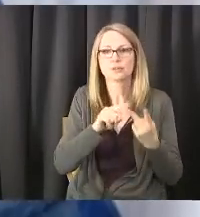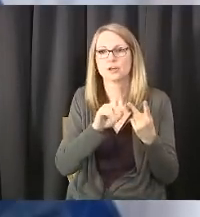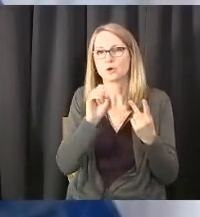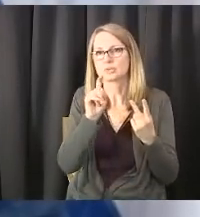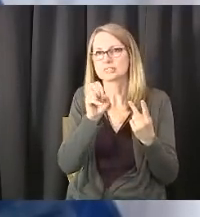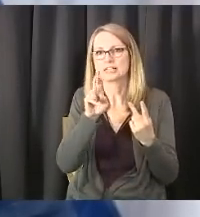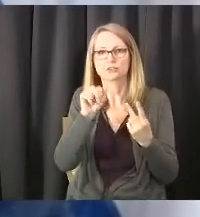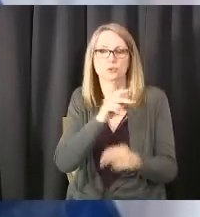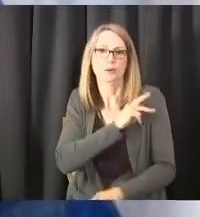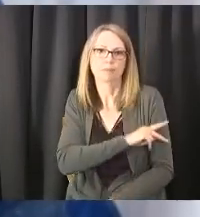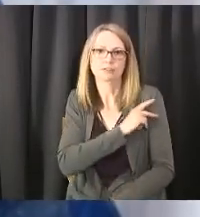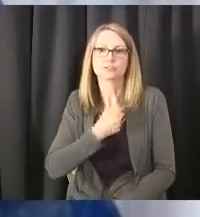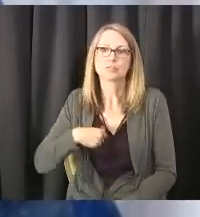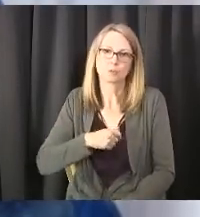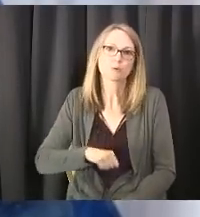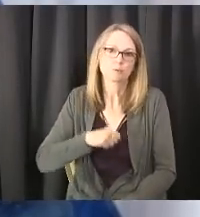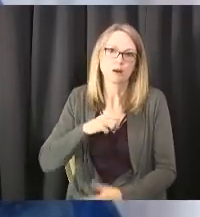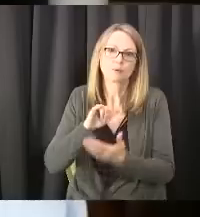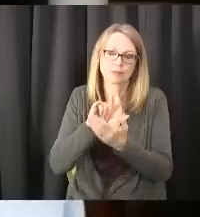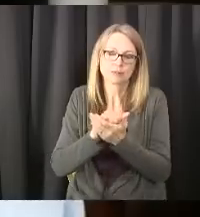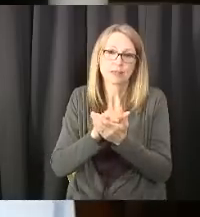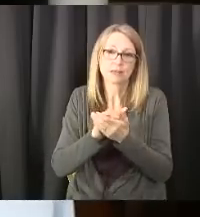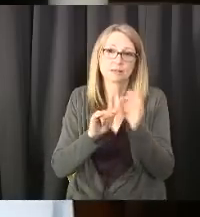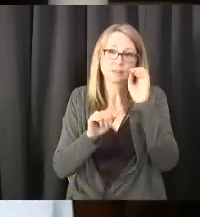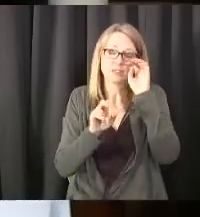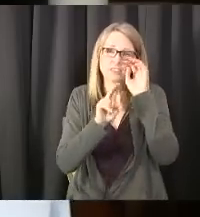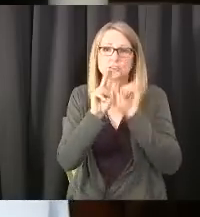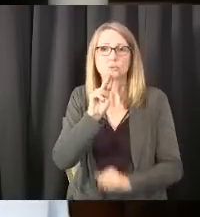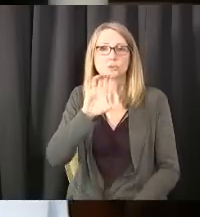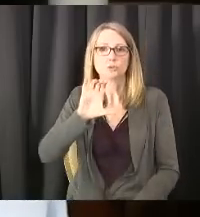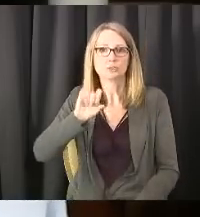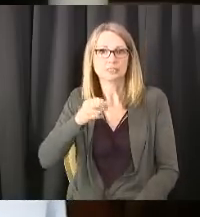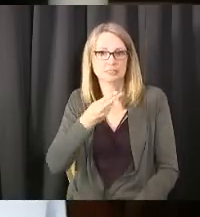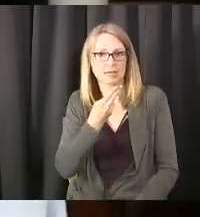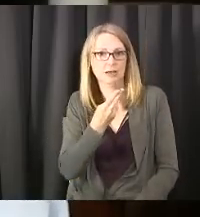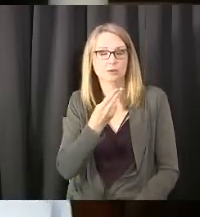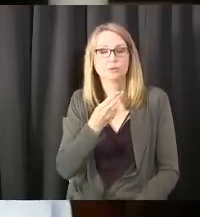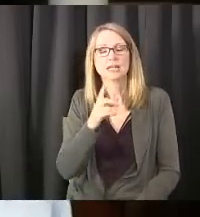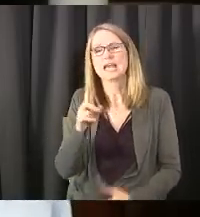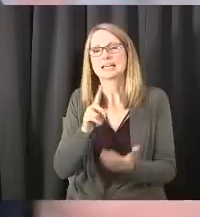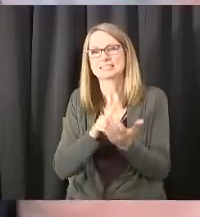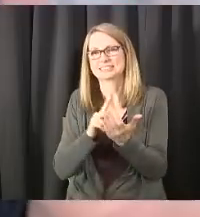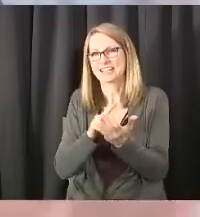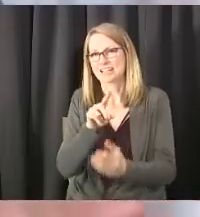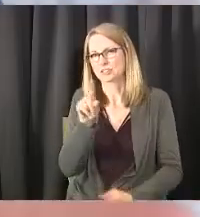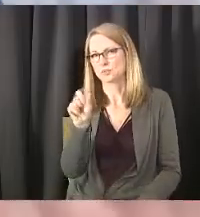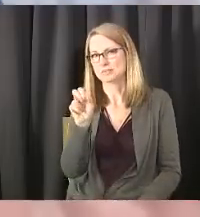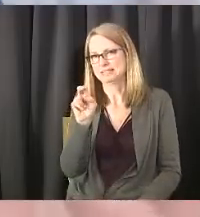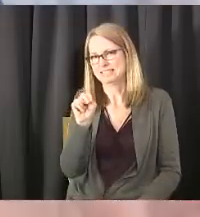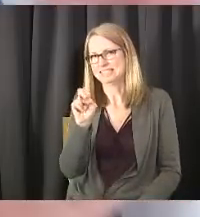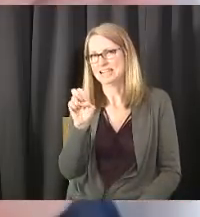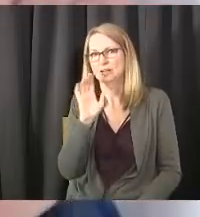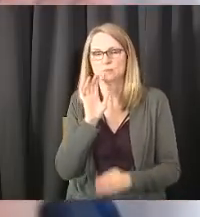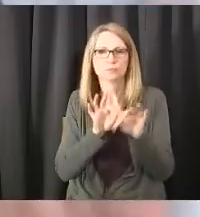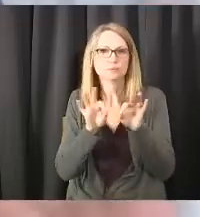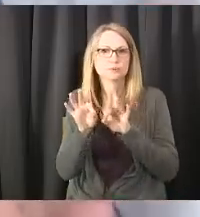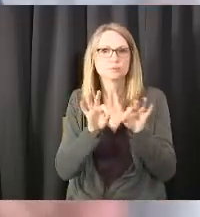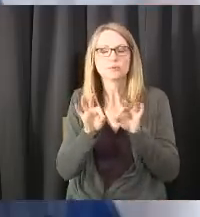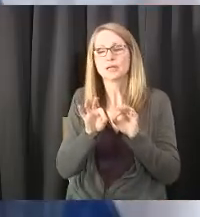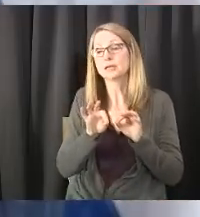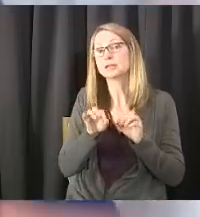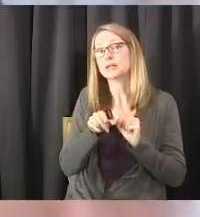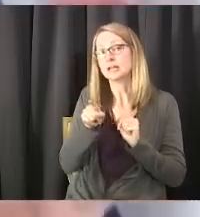UCHealth, as Dr. Zink will talk about, already is accepting people that are not,